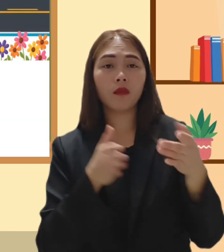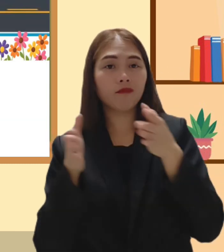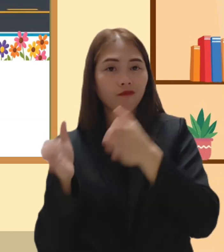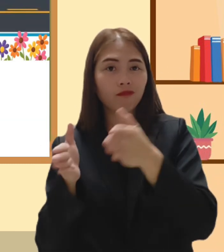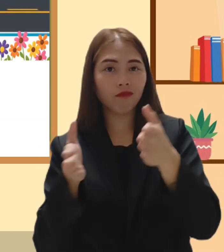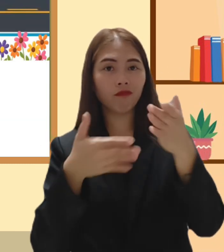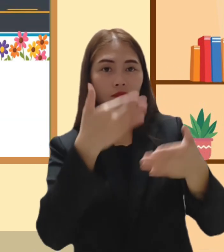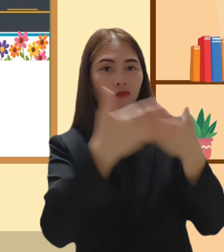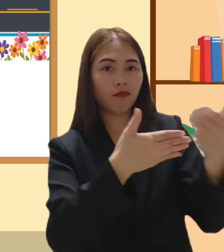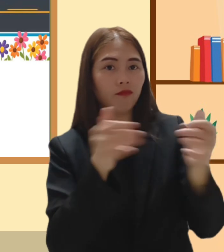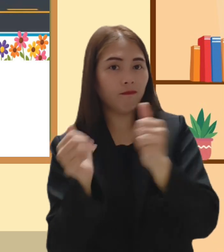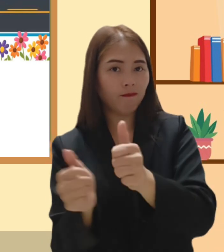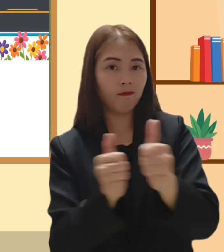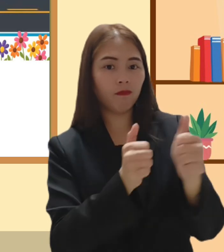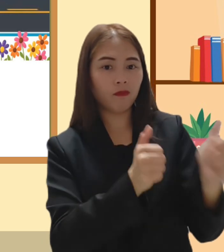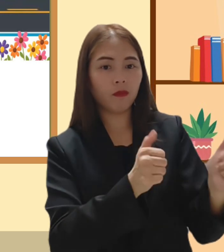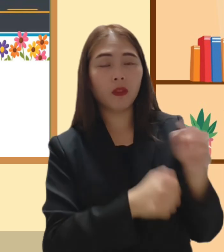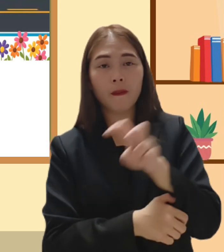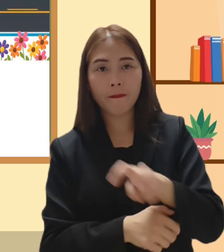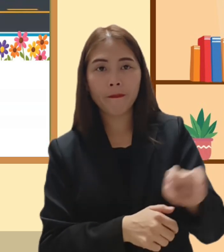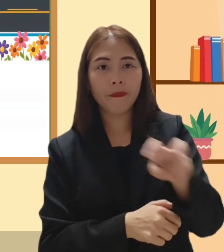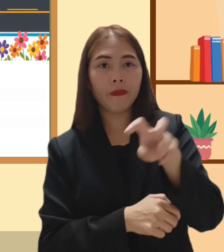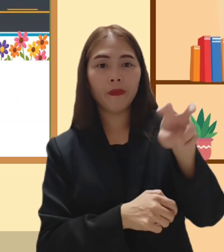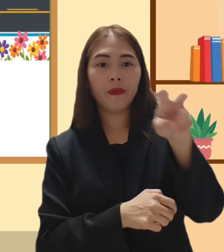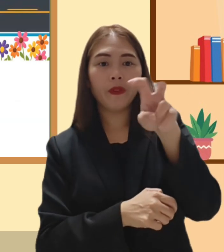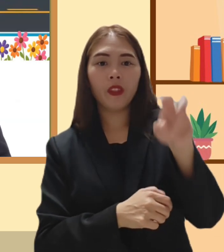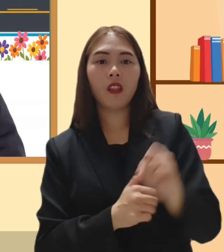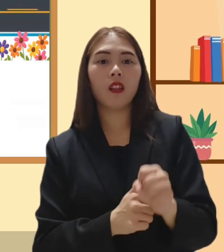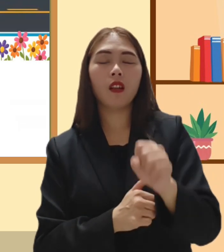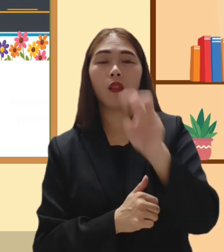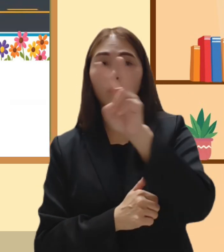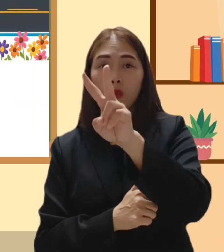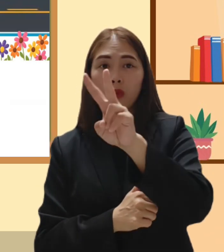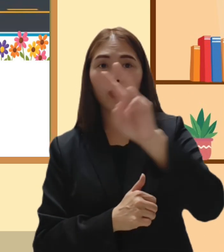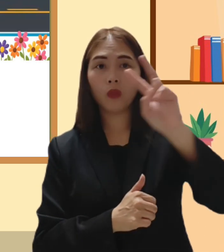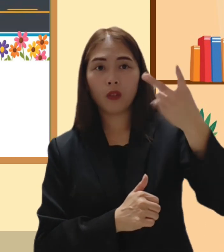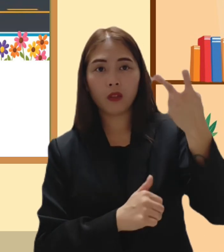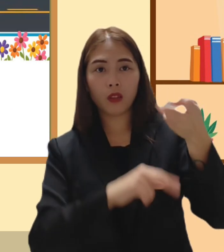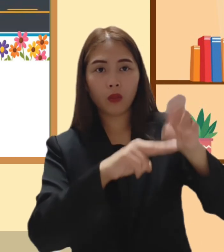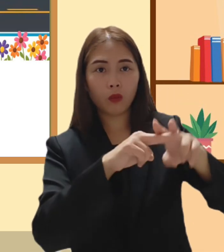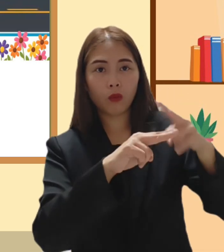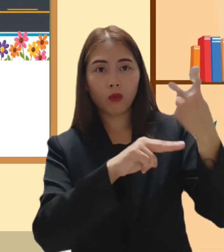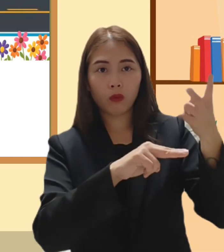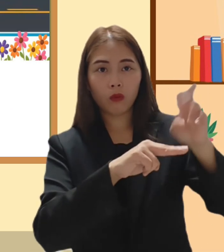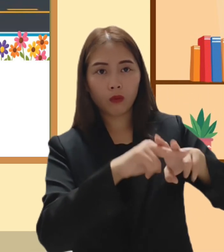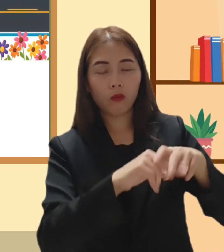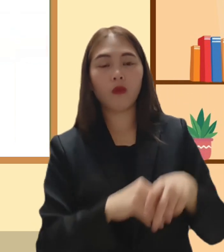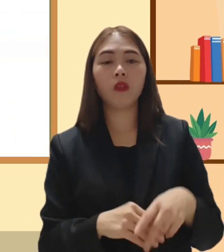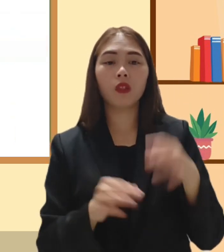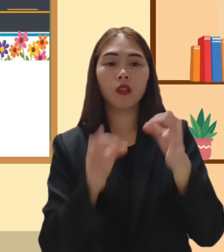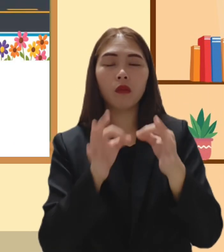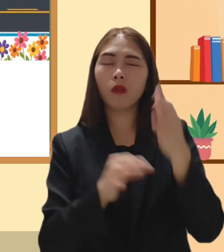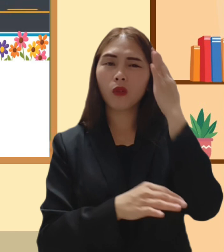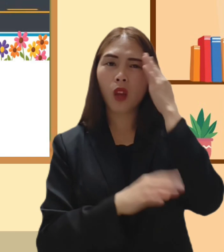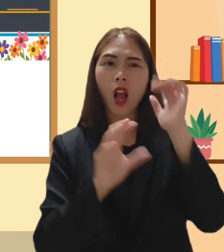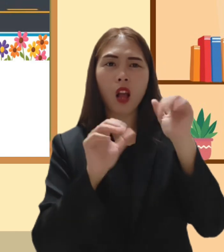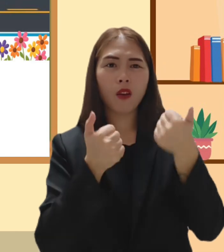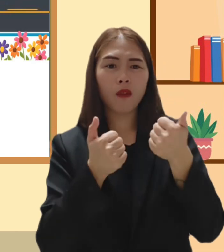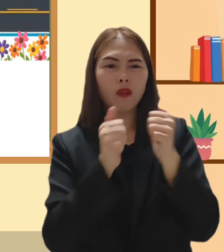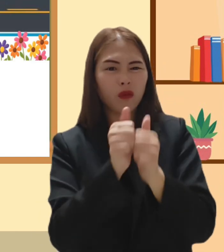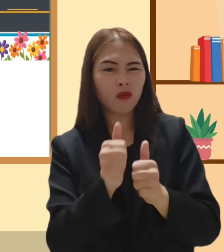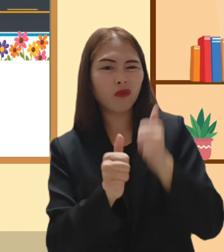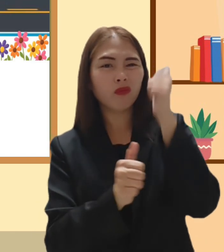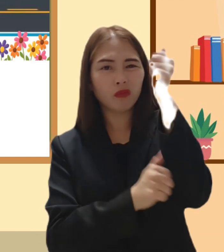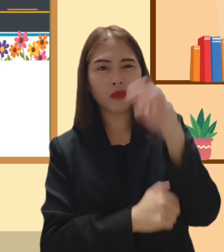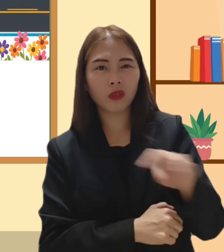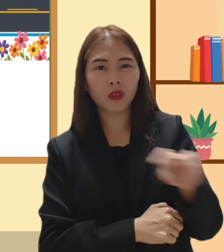Exactly, that's an arithmetic sequence. The speed increases by a constant difference of 2 meters every second. But if I want to